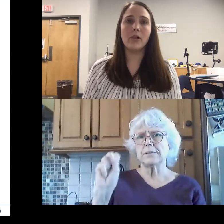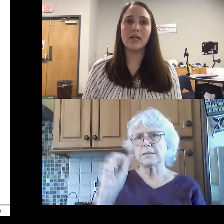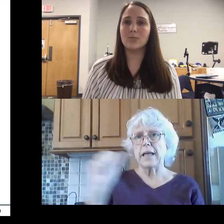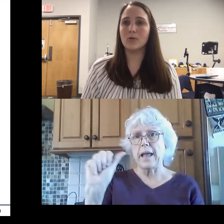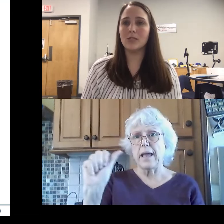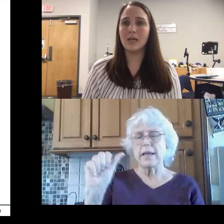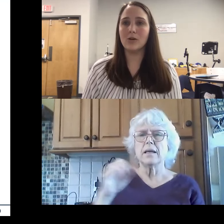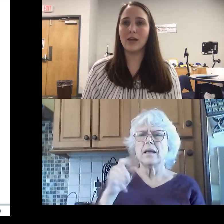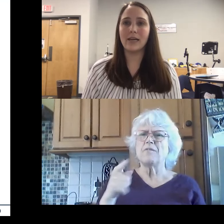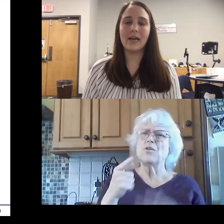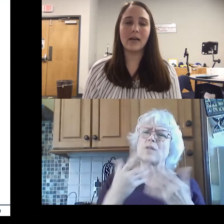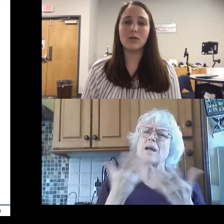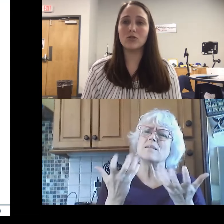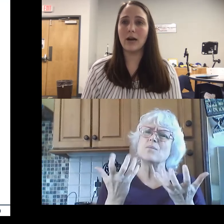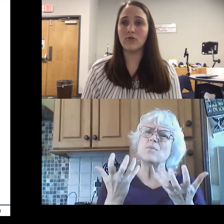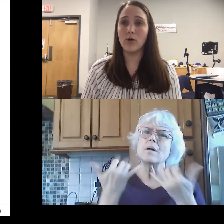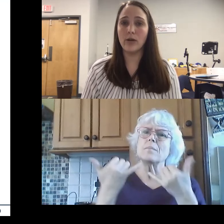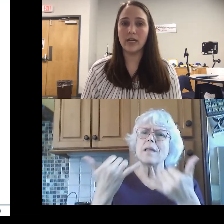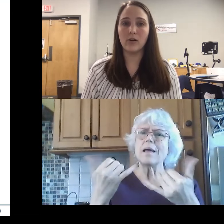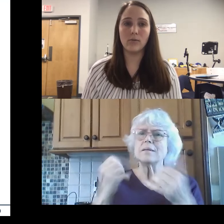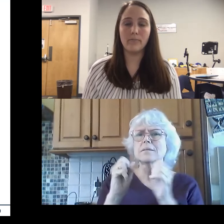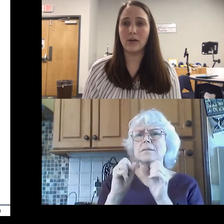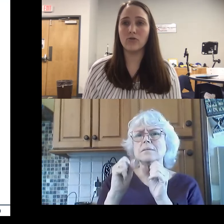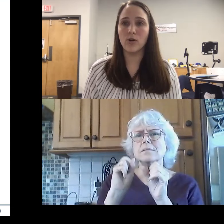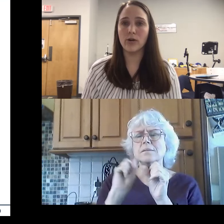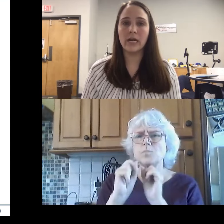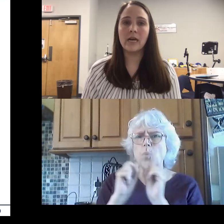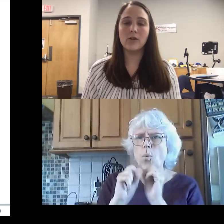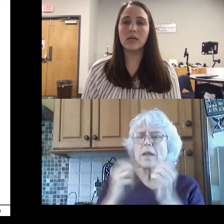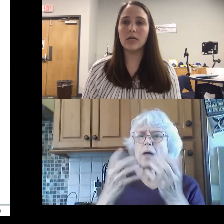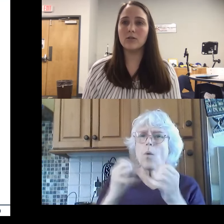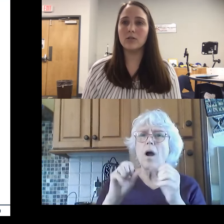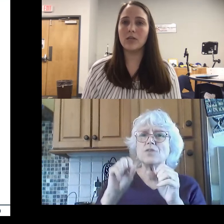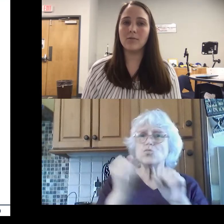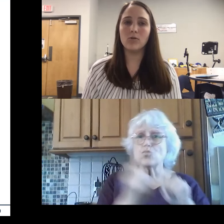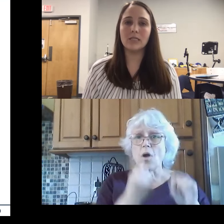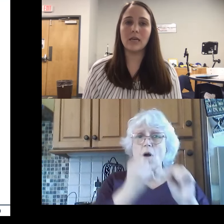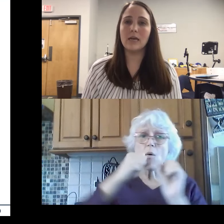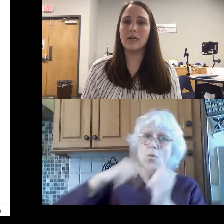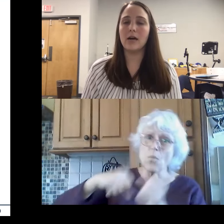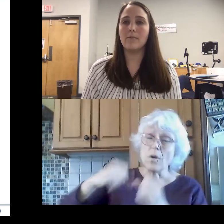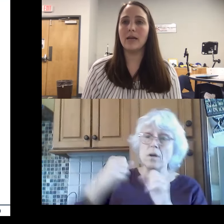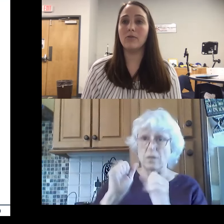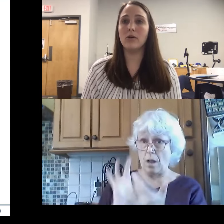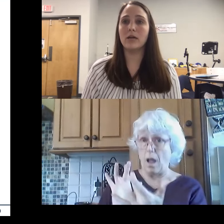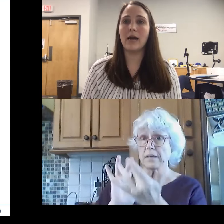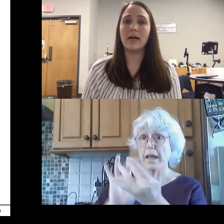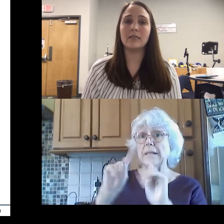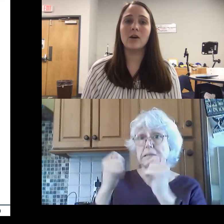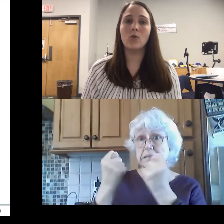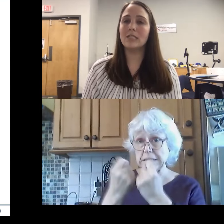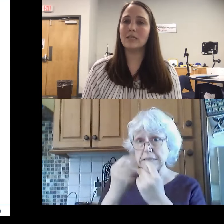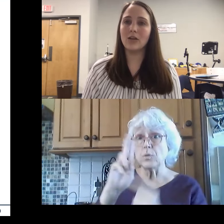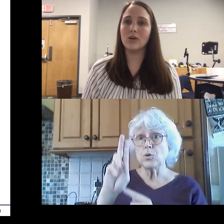play a sport, say you're like, hey, I want to try rowing or pair rowing. You can go to Team USA, um, and look